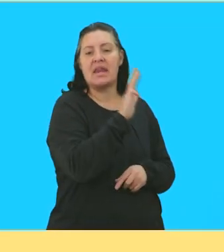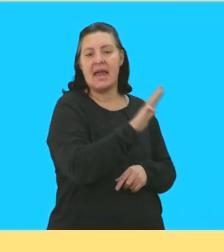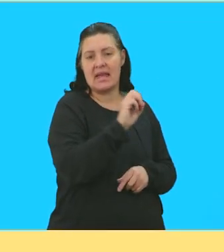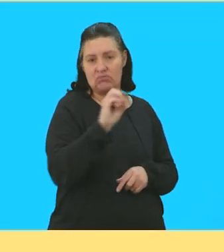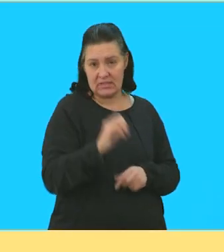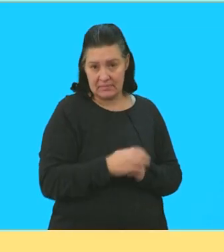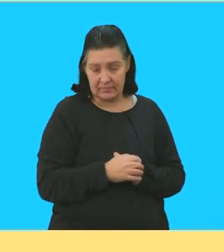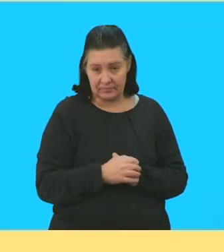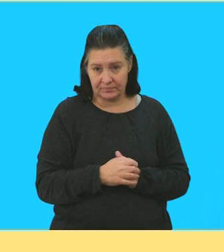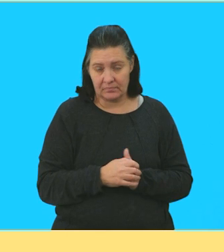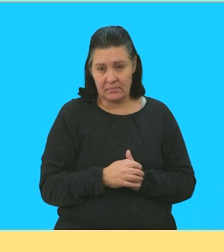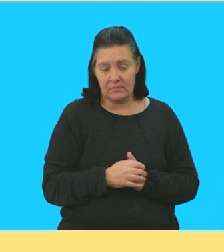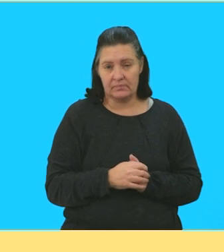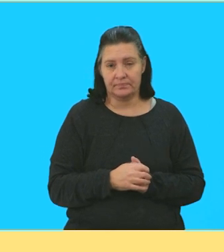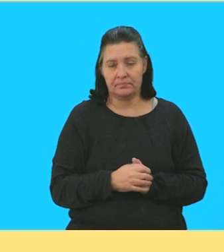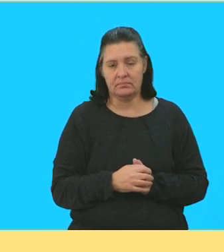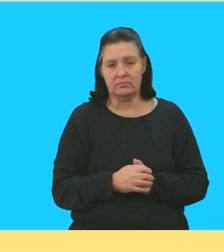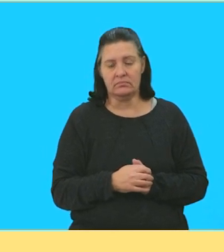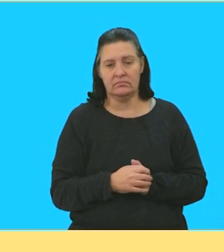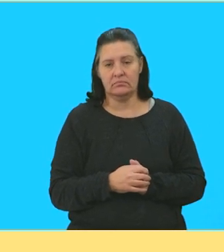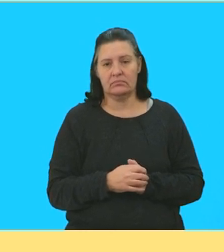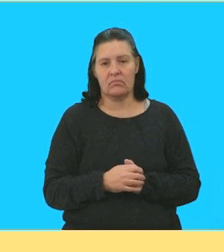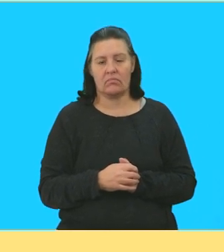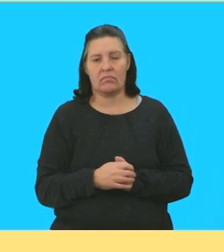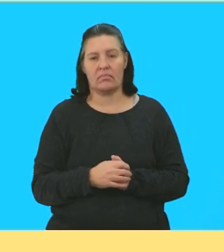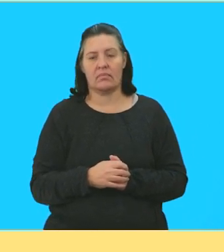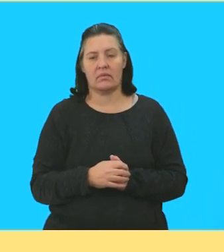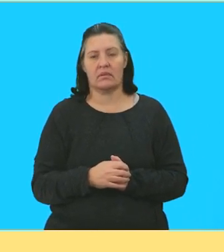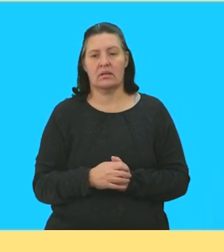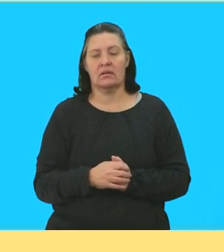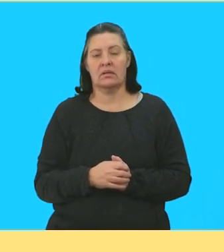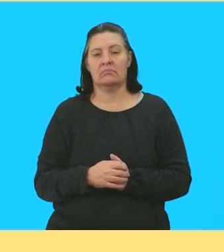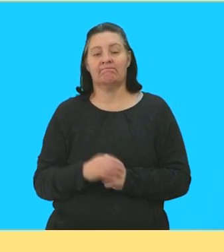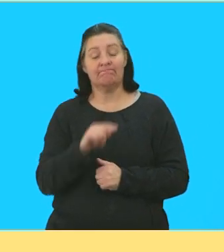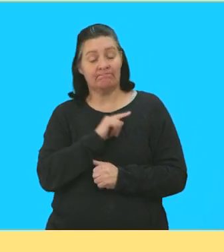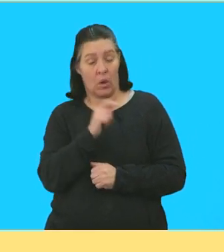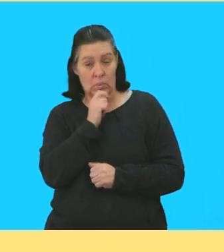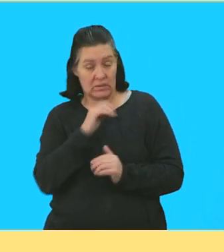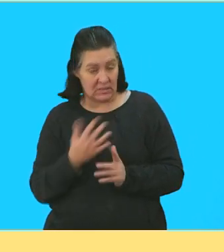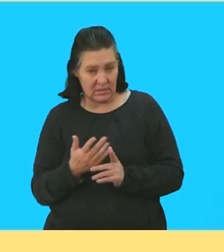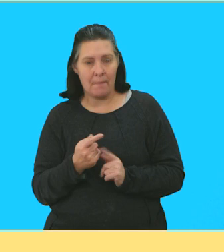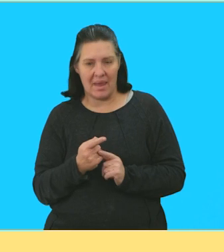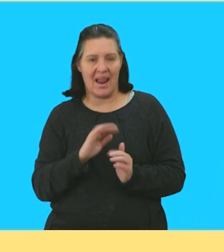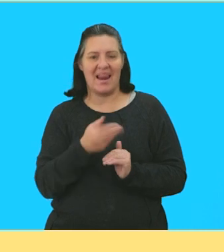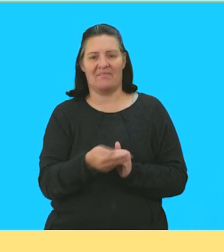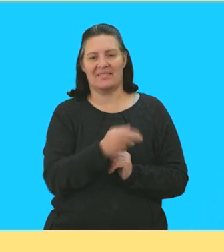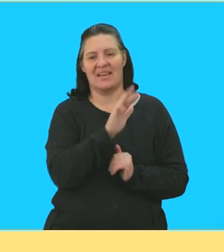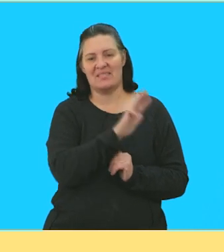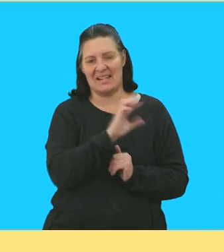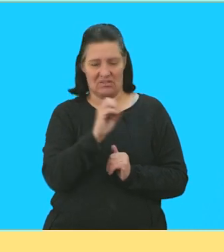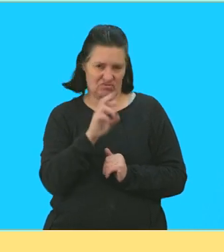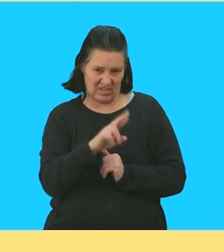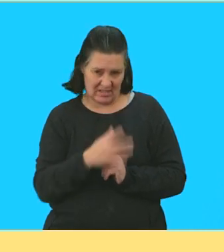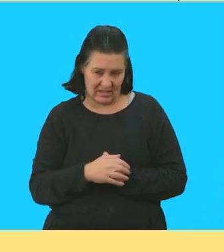year, some packing materials were not used, and the ones that were not used are 900. That is what we